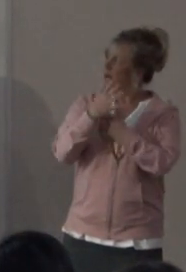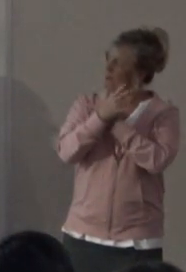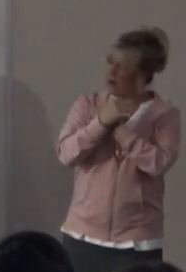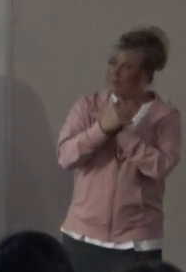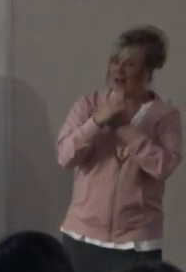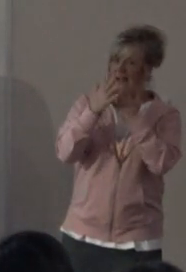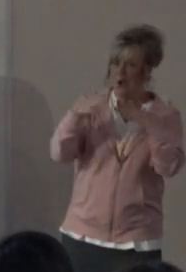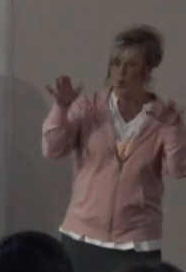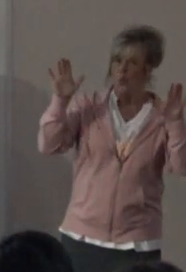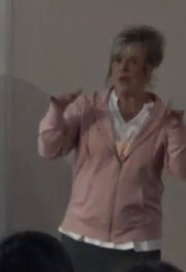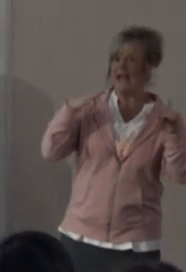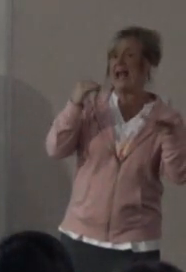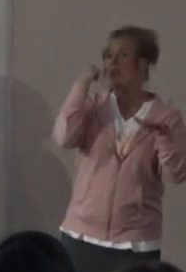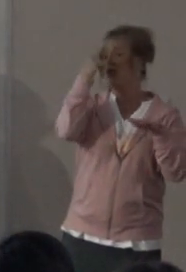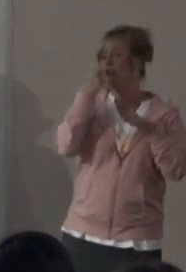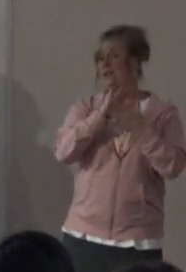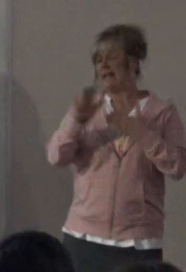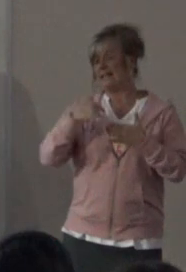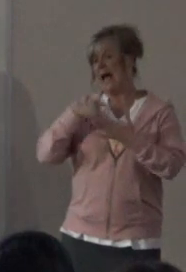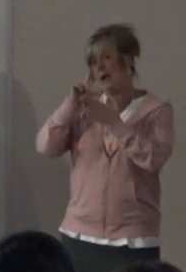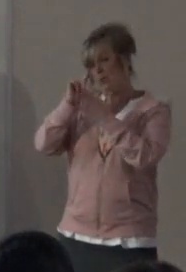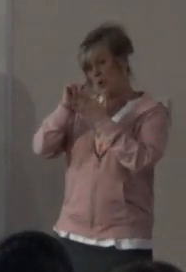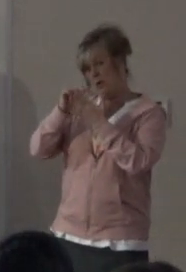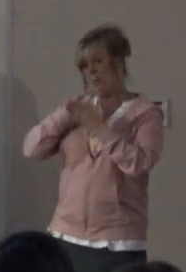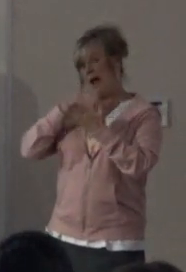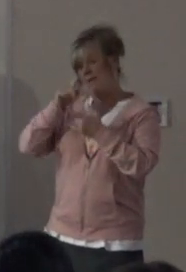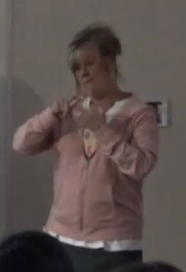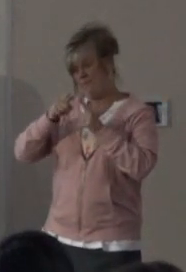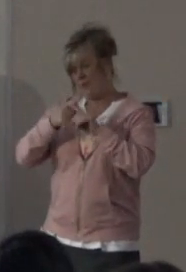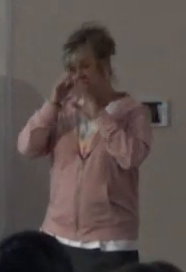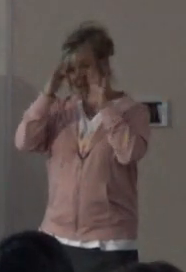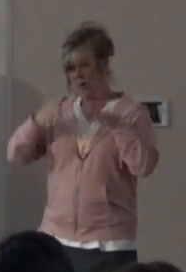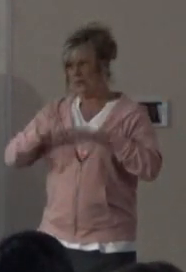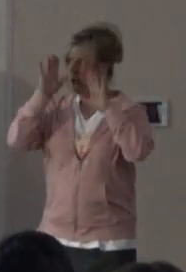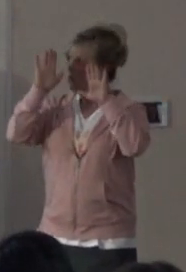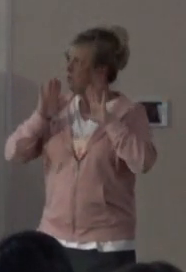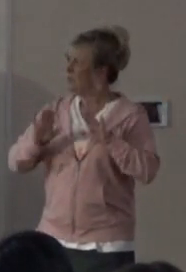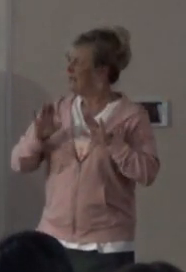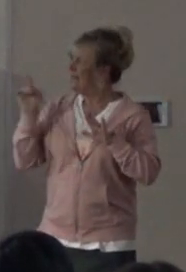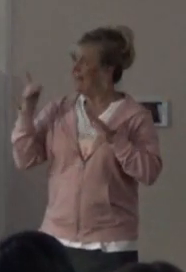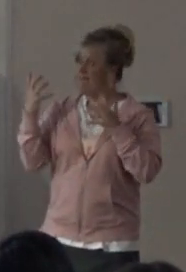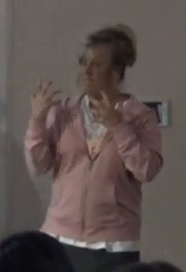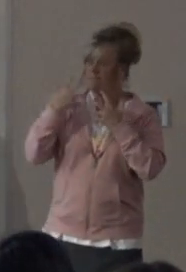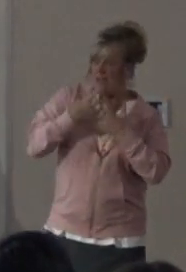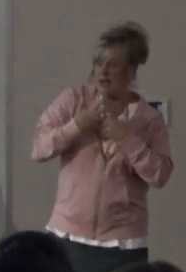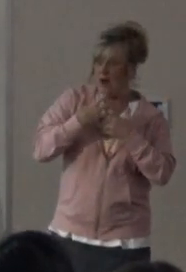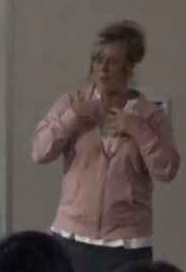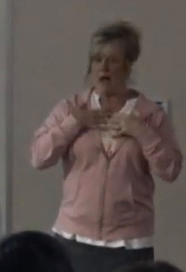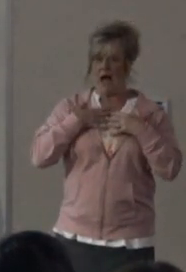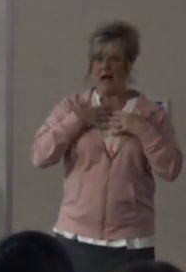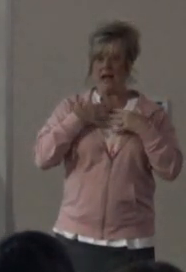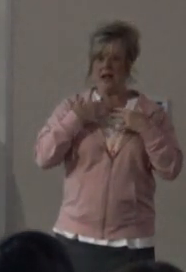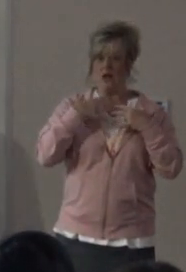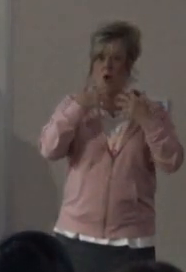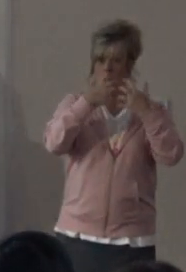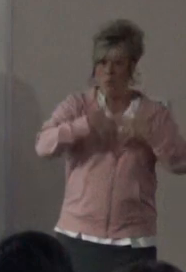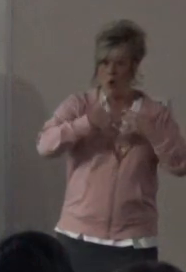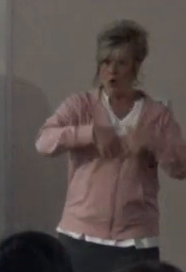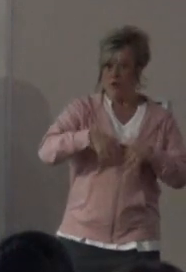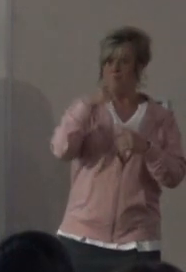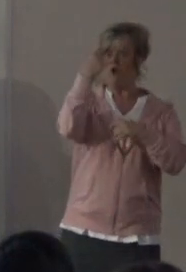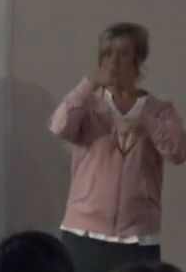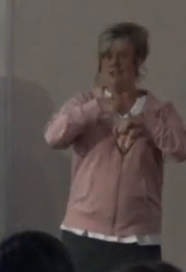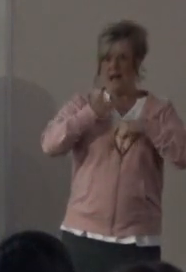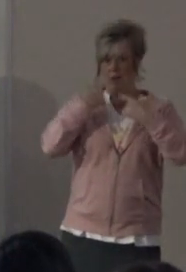look nicer. And I printed it out in my friend's house, and it was amazing because it fit on my motor the first time I ever tried, and that was